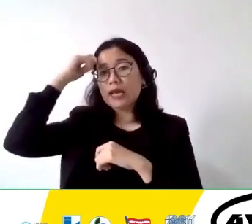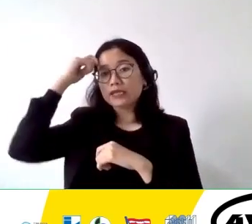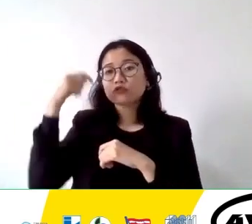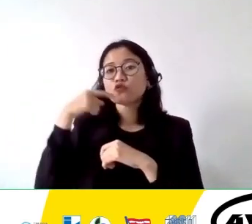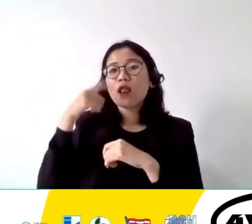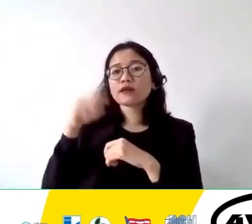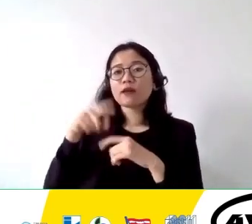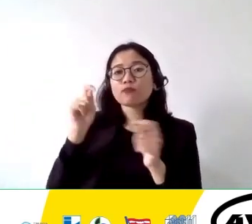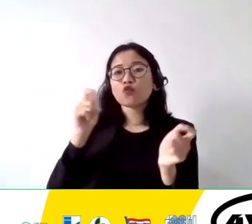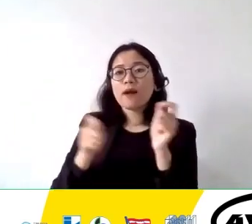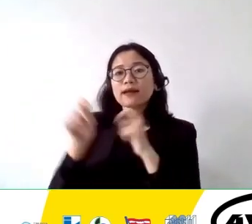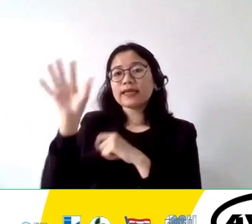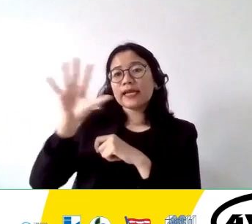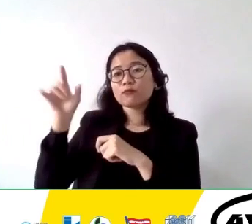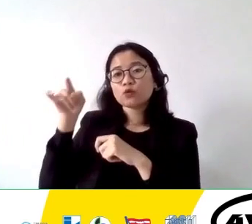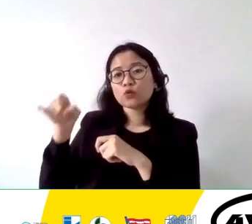also